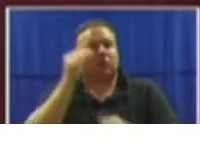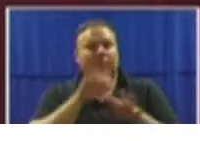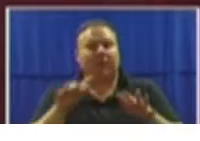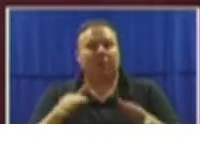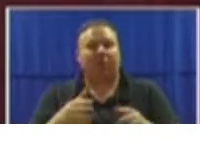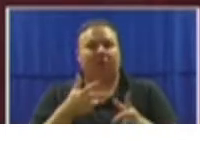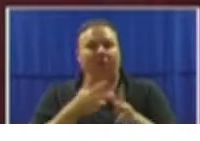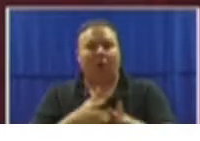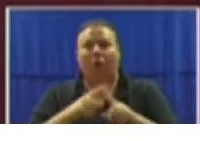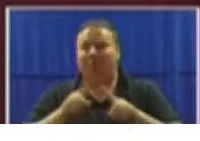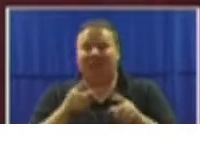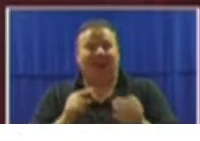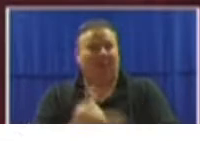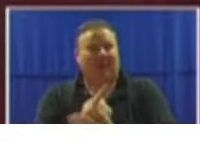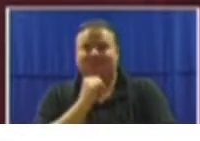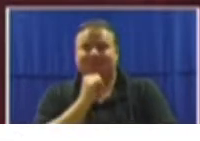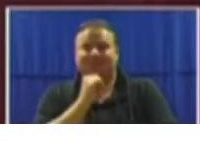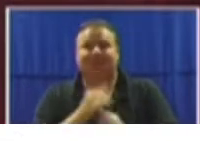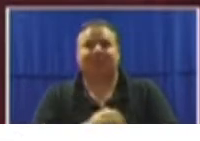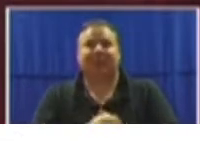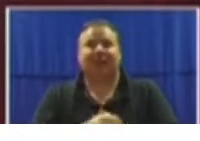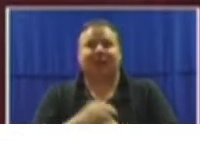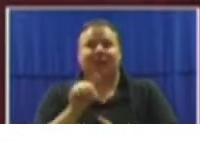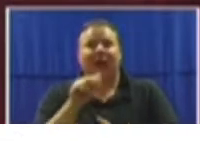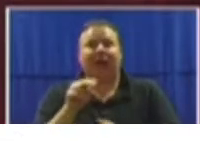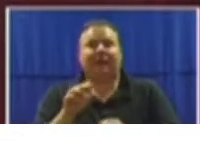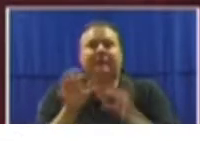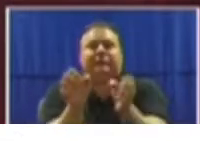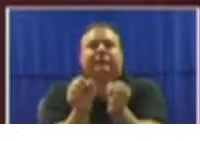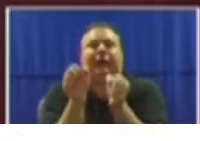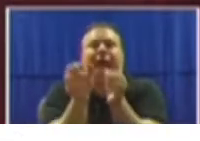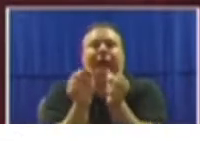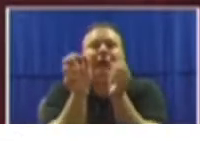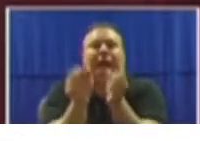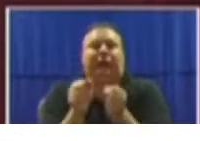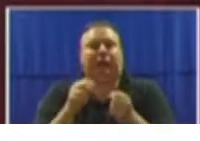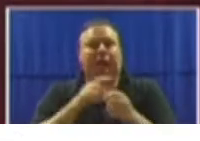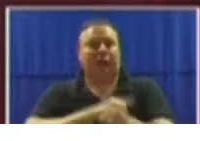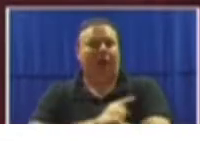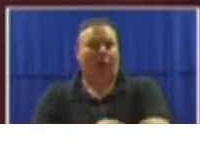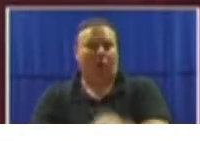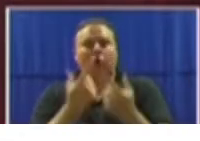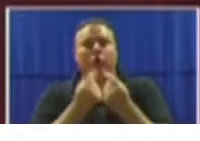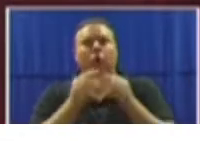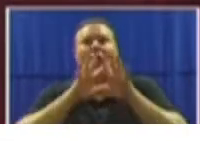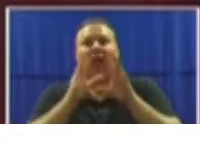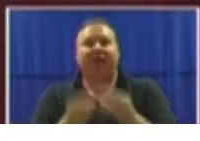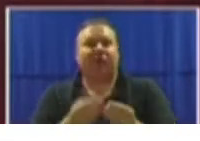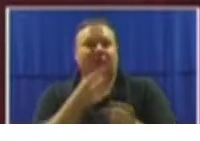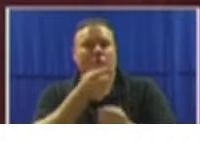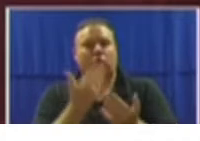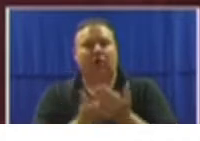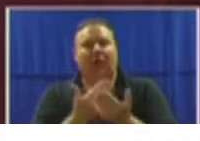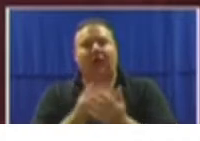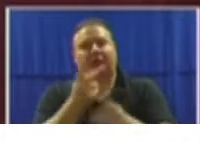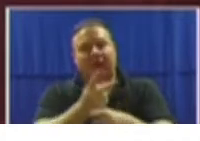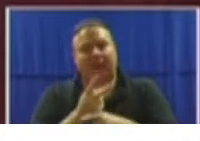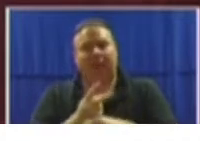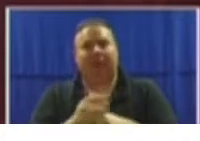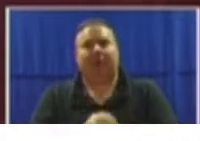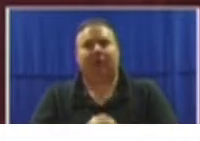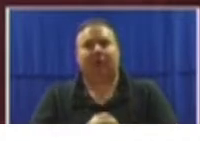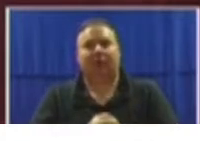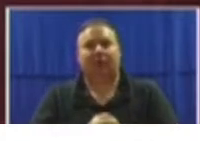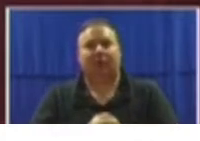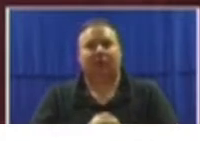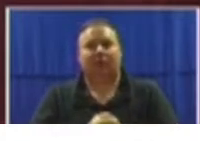is not what has happened. The ANC is clinging to power, and you will do everything possible to retain that power. And surely we